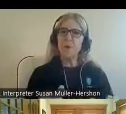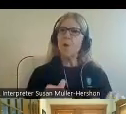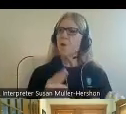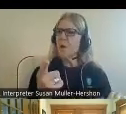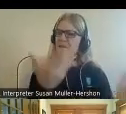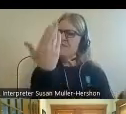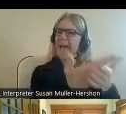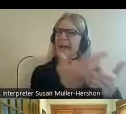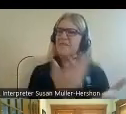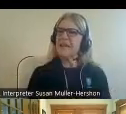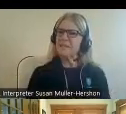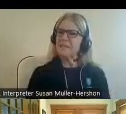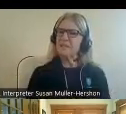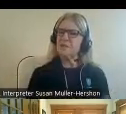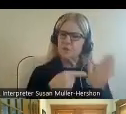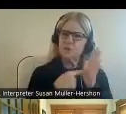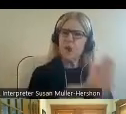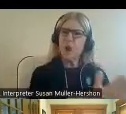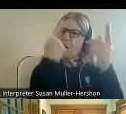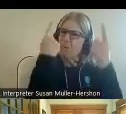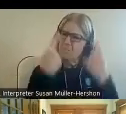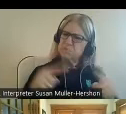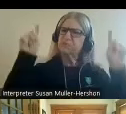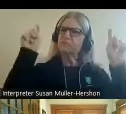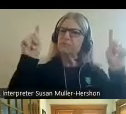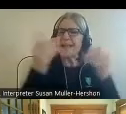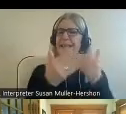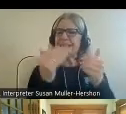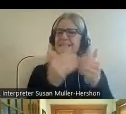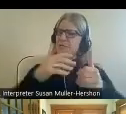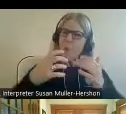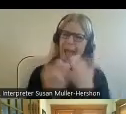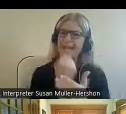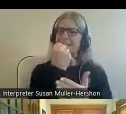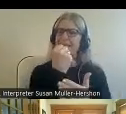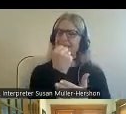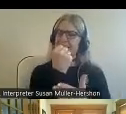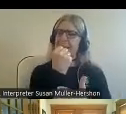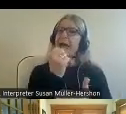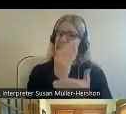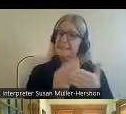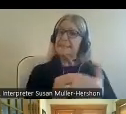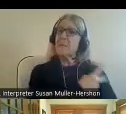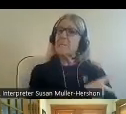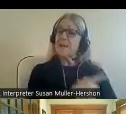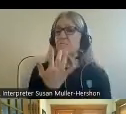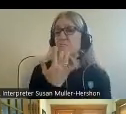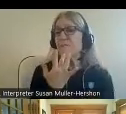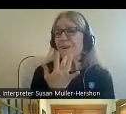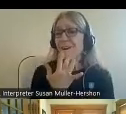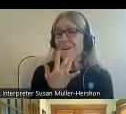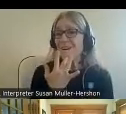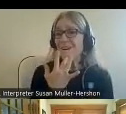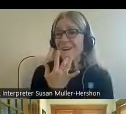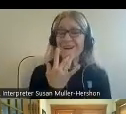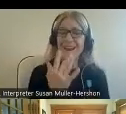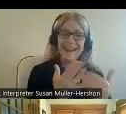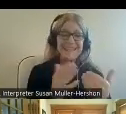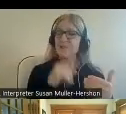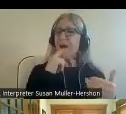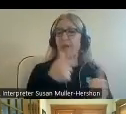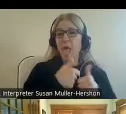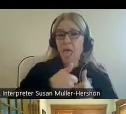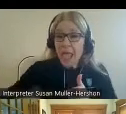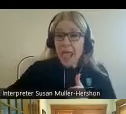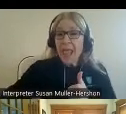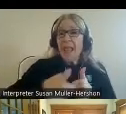these services, and I think anecdotally, some patients prefer this for convenience of not having to commute into